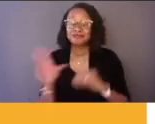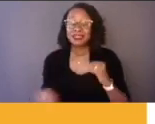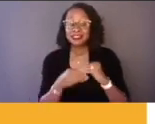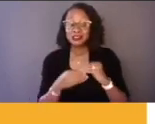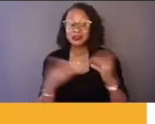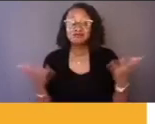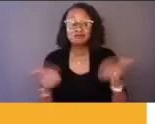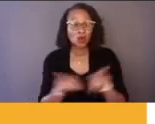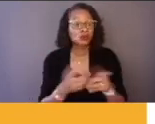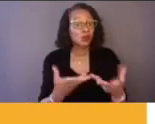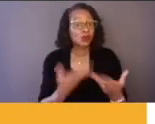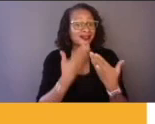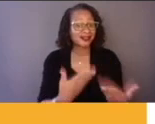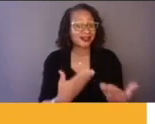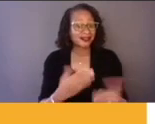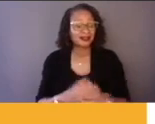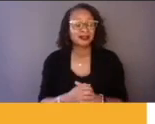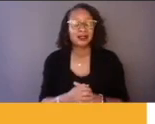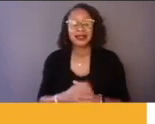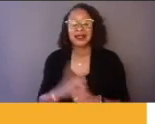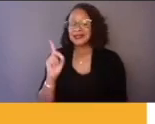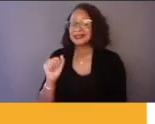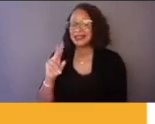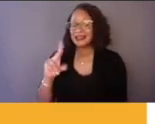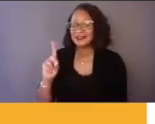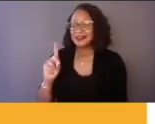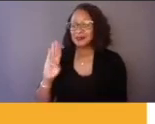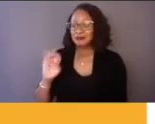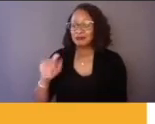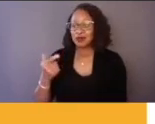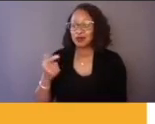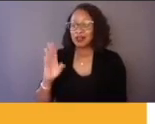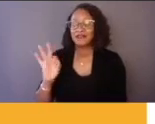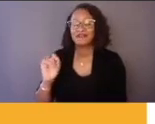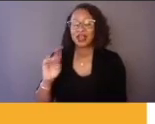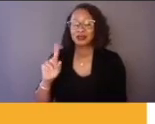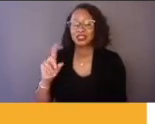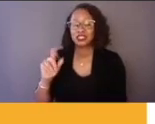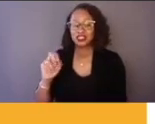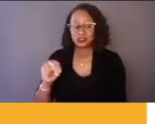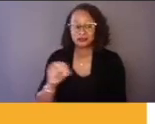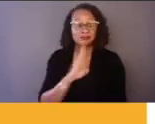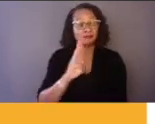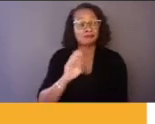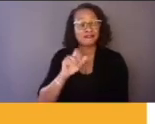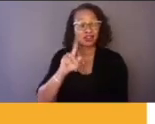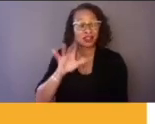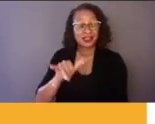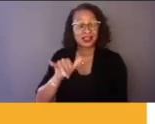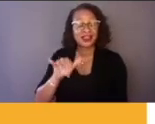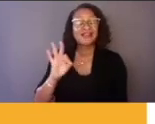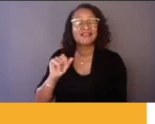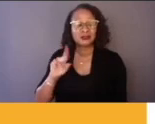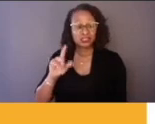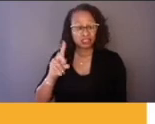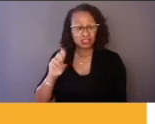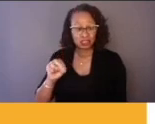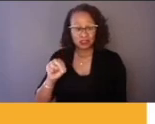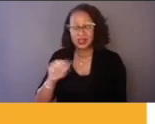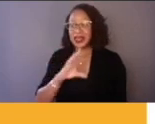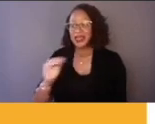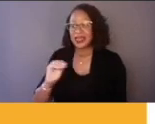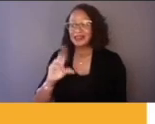Additionally, we want to thank the David Berg Foundation, the Beverly Foundation, and the Diane and Guilford